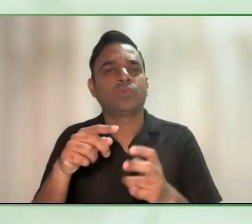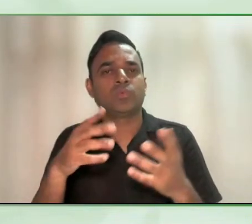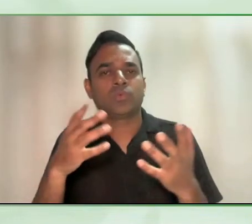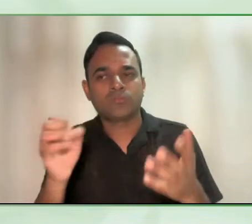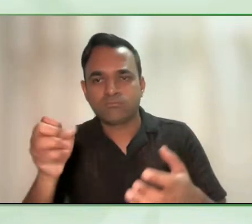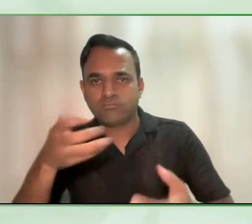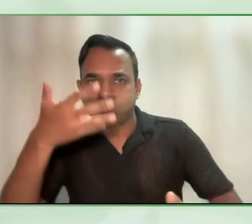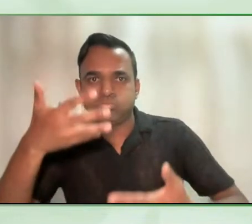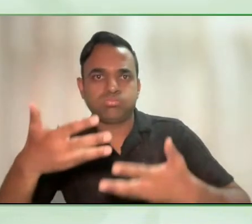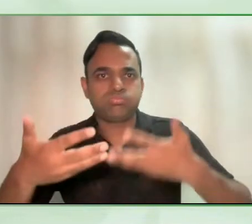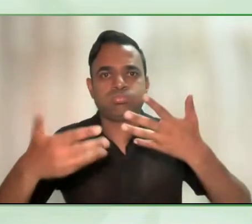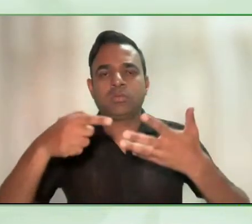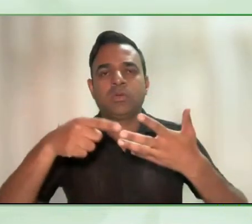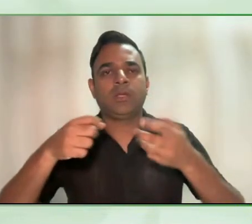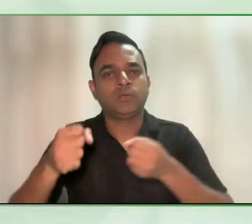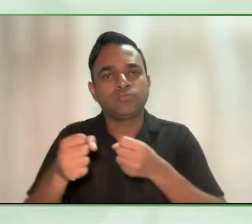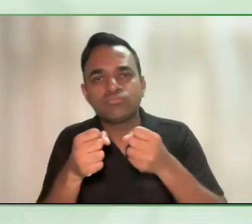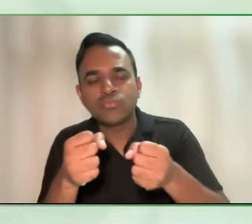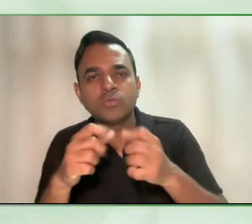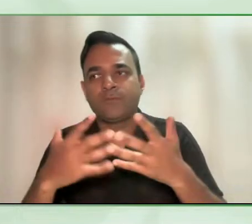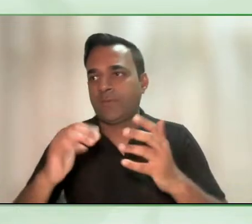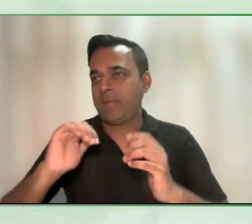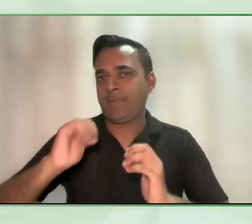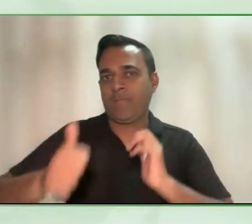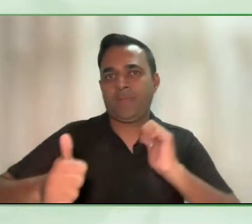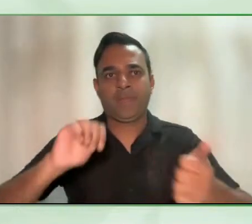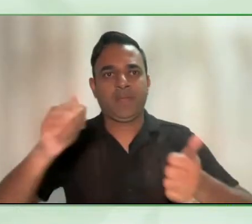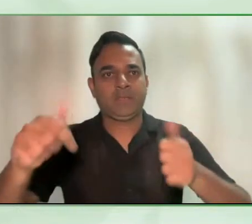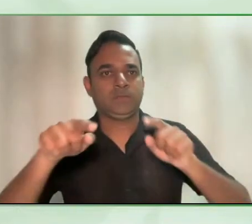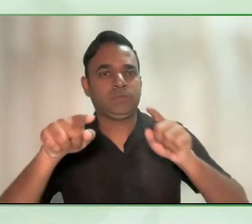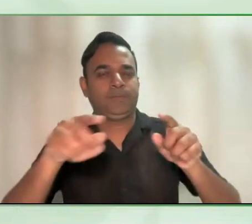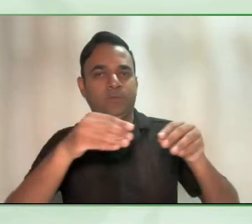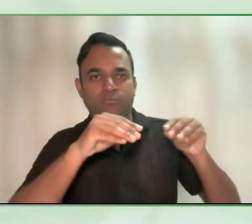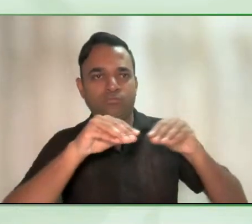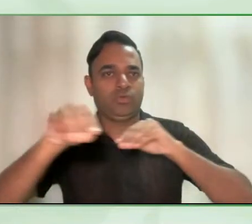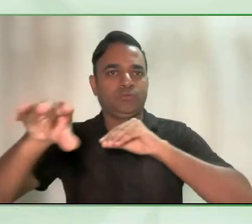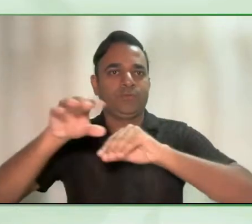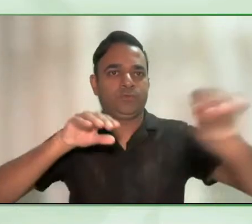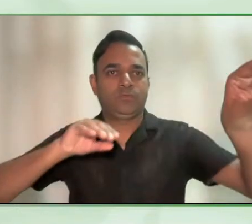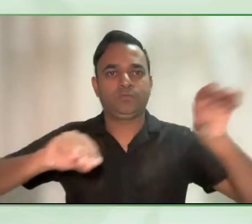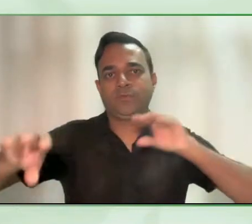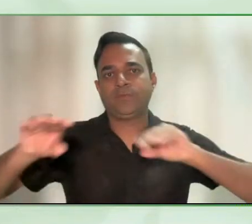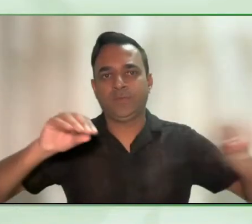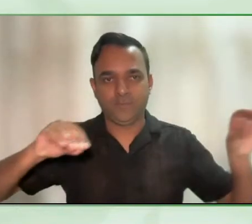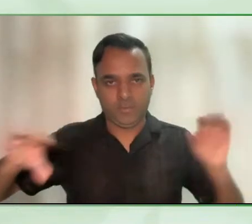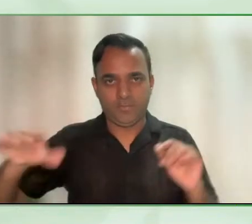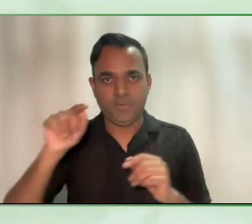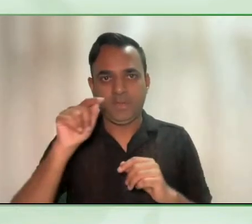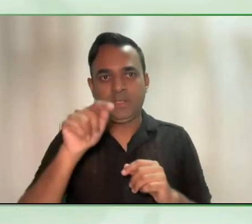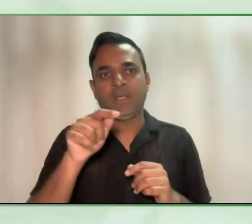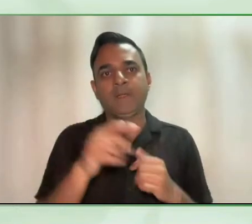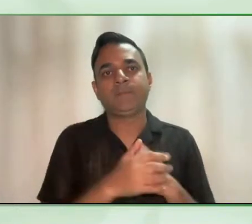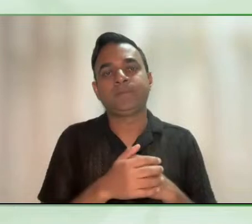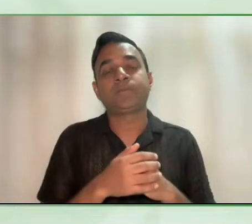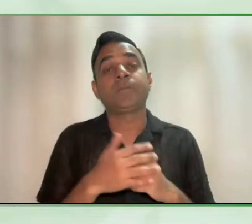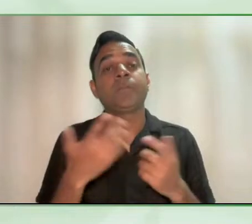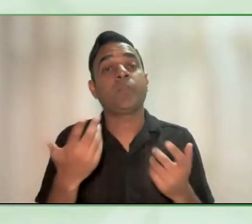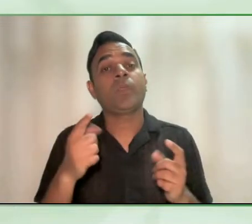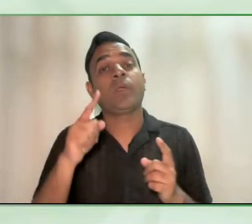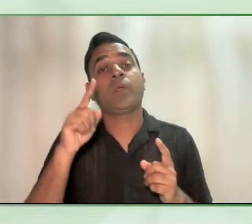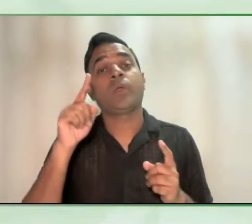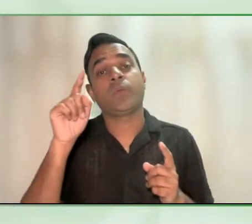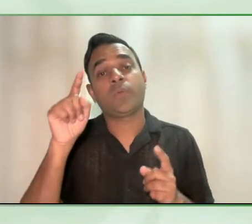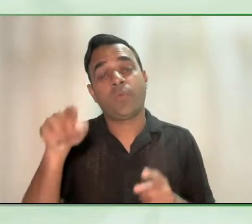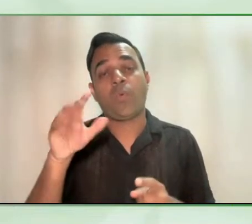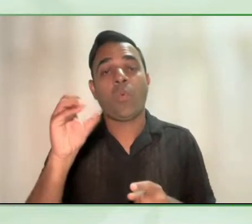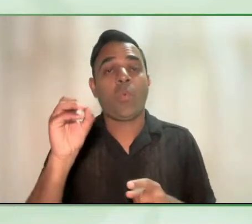our artistic work on Suisha Arts on the different social media platforms. So I'll be sharing about the research